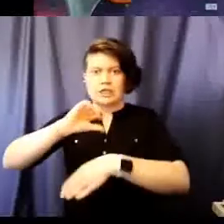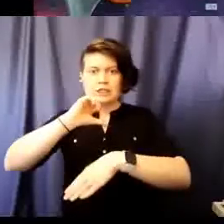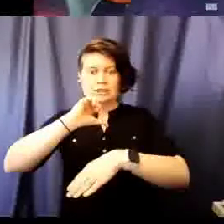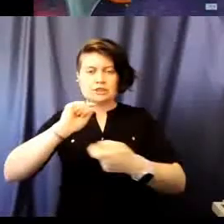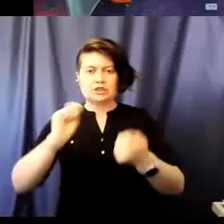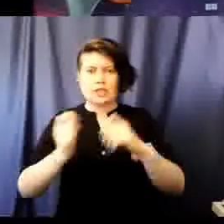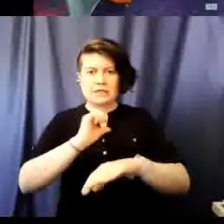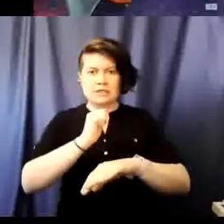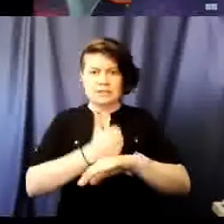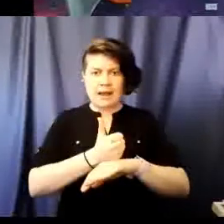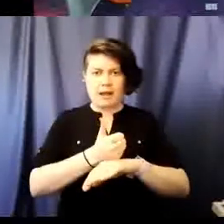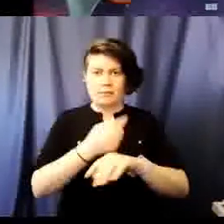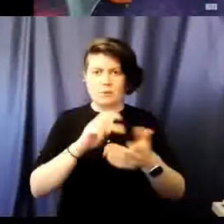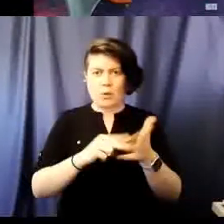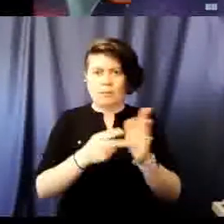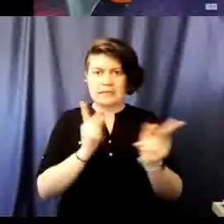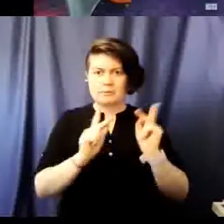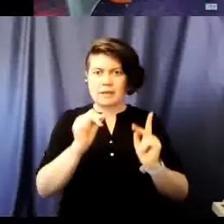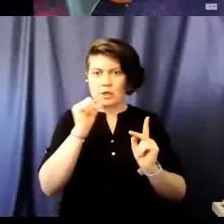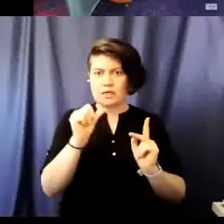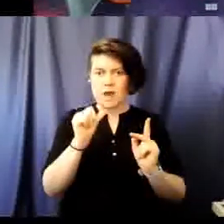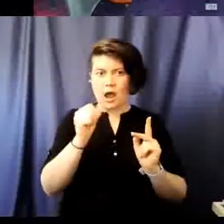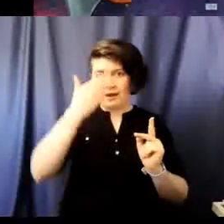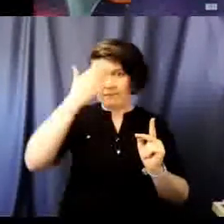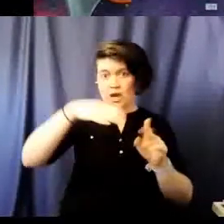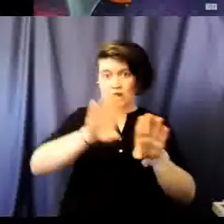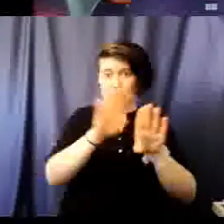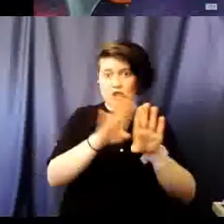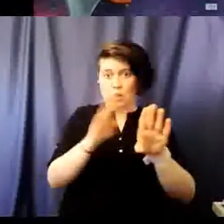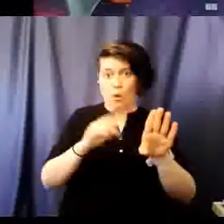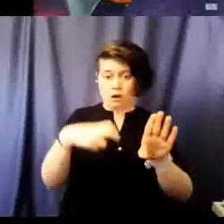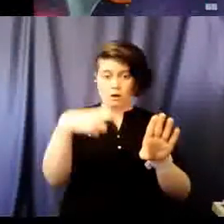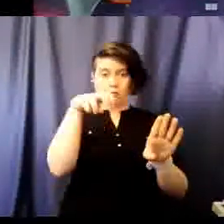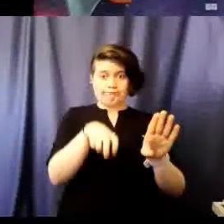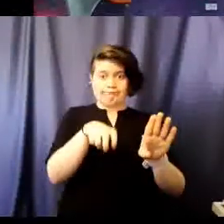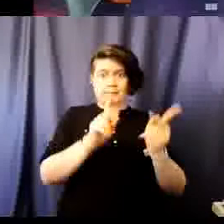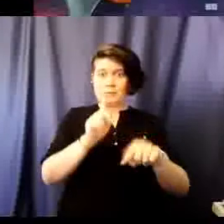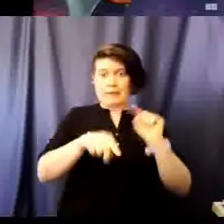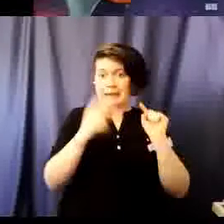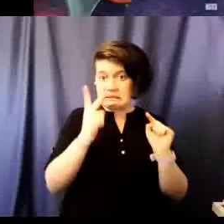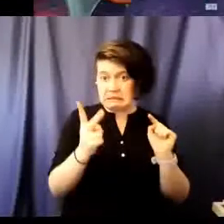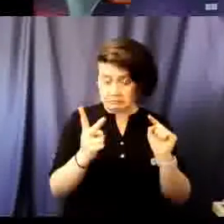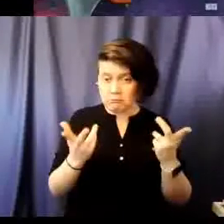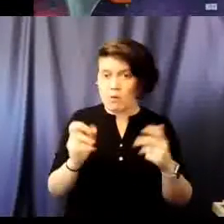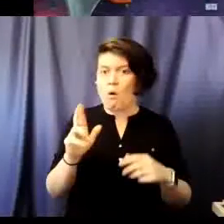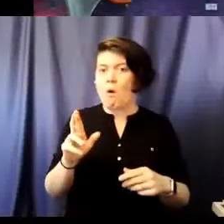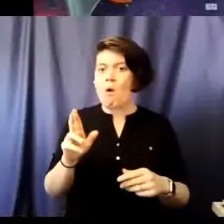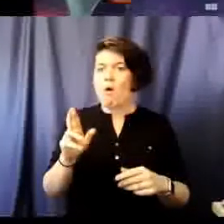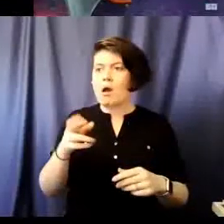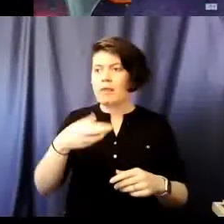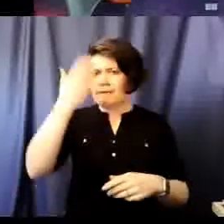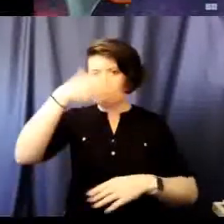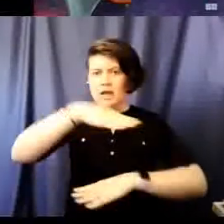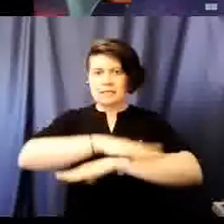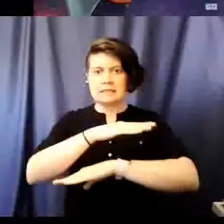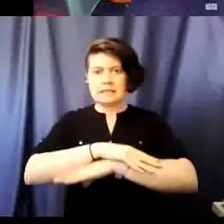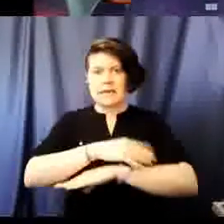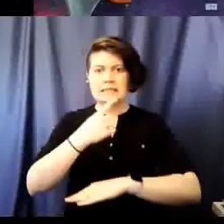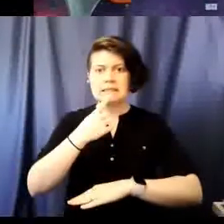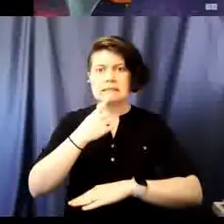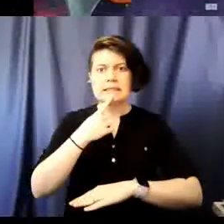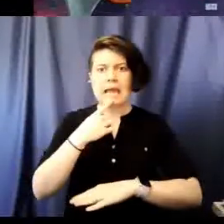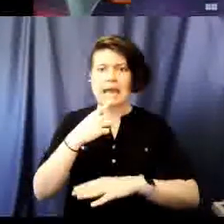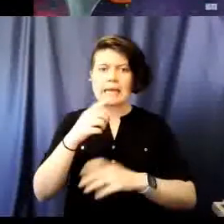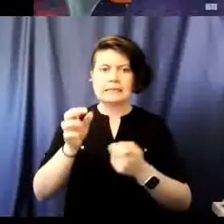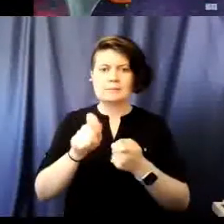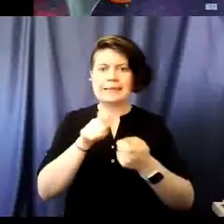participants are in the room of the door, or making sure the front desk knows who you are and what participants might say they're looking for.